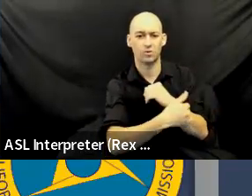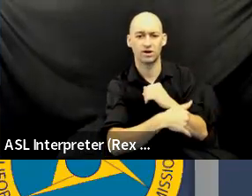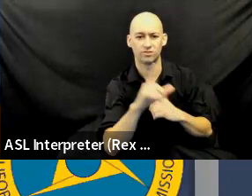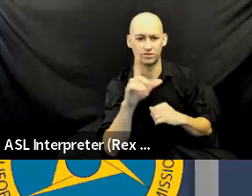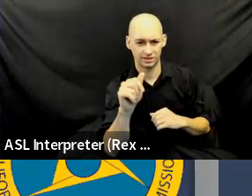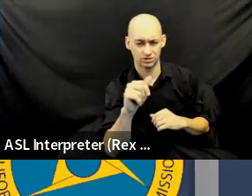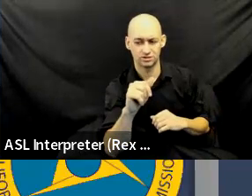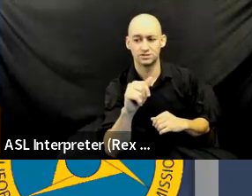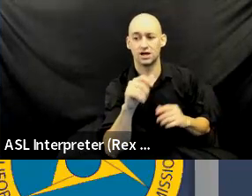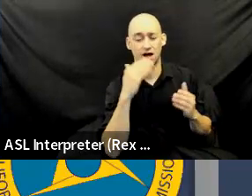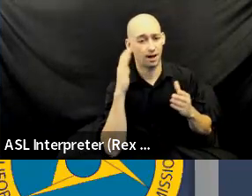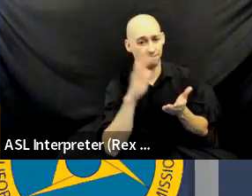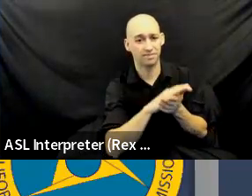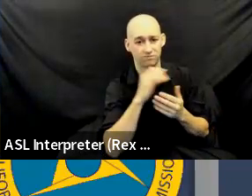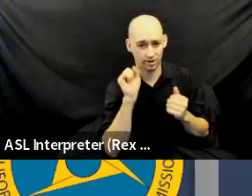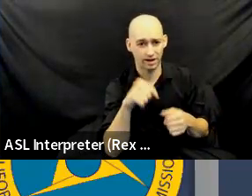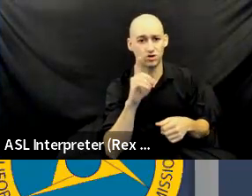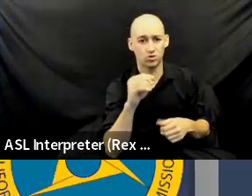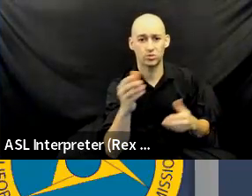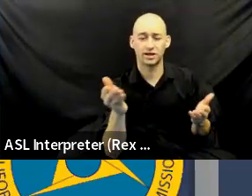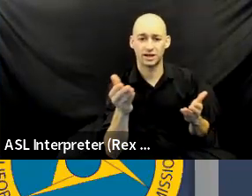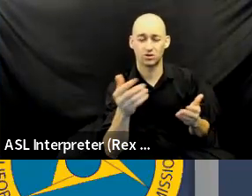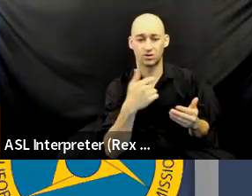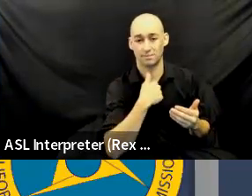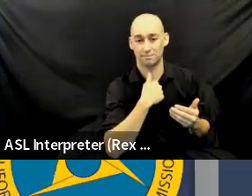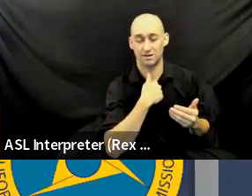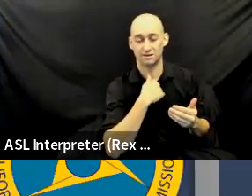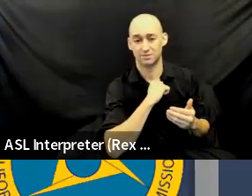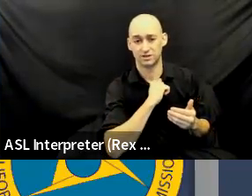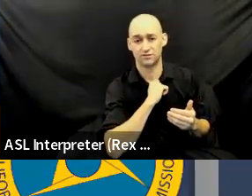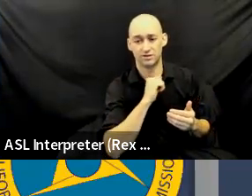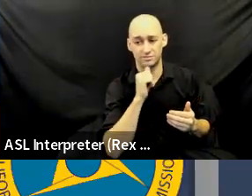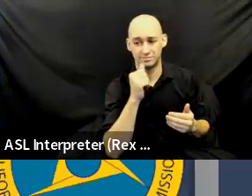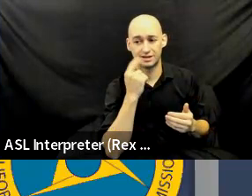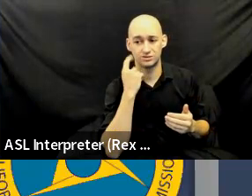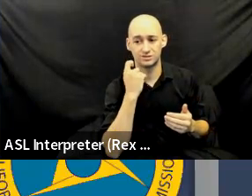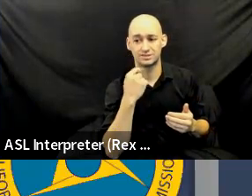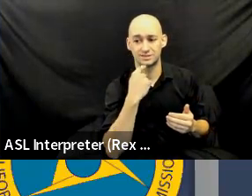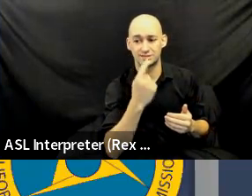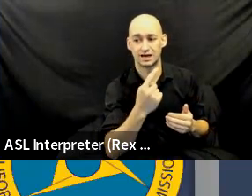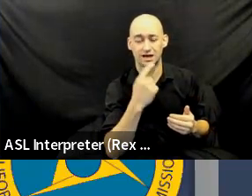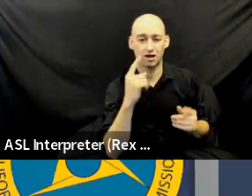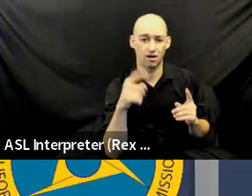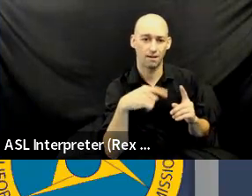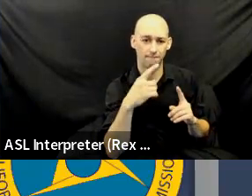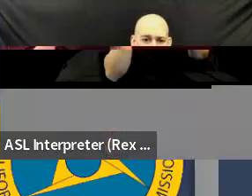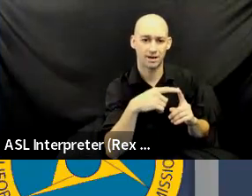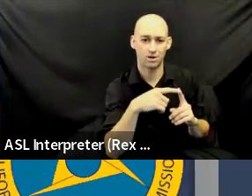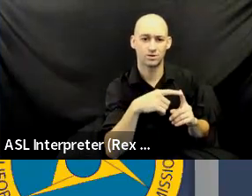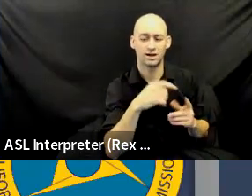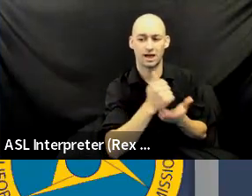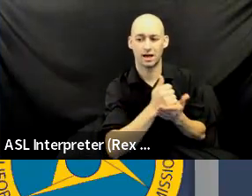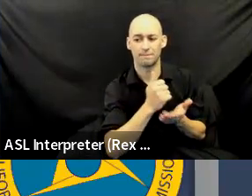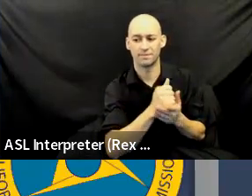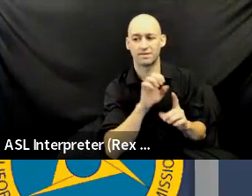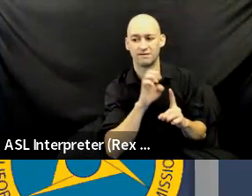well, considering that me as myself, it's not necessarily just to say essentially just about the helping the environment,